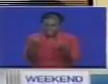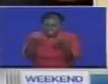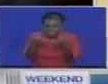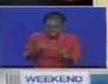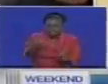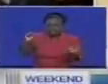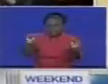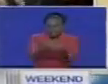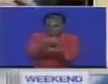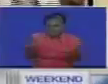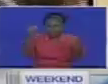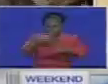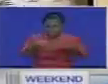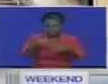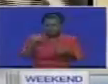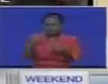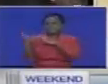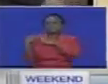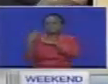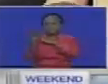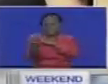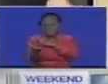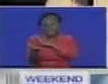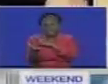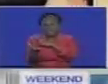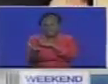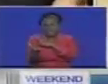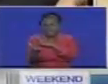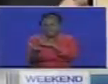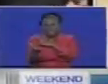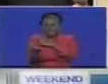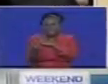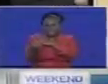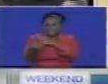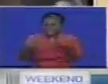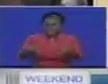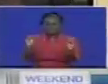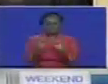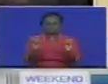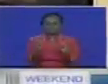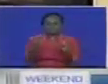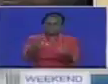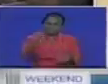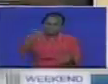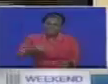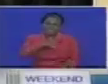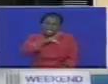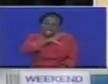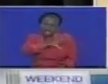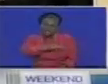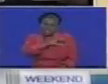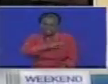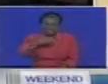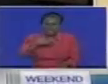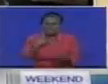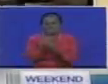or whoever tried to do it, even if it was external, they should not have allowed it. And they should be able to allow and tolerate, you know, democracy